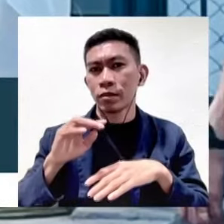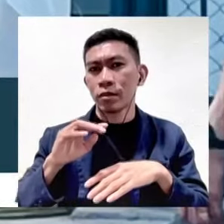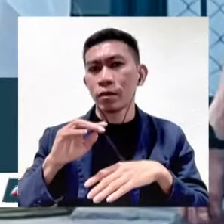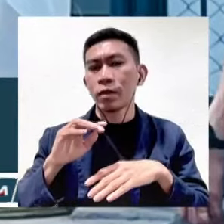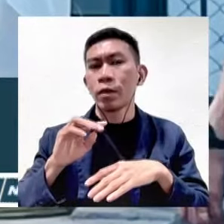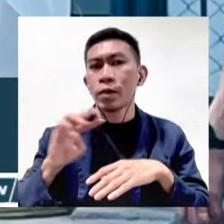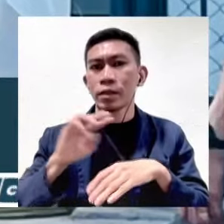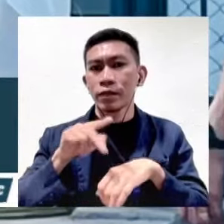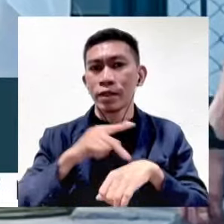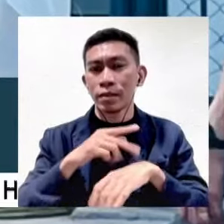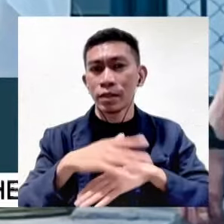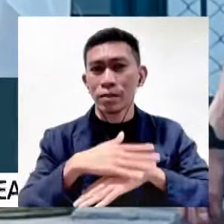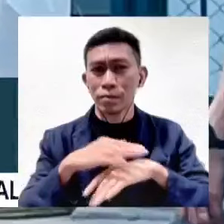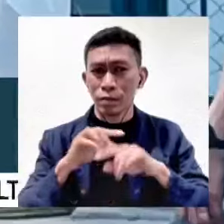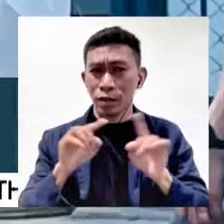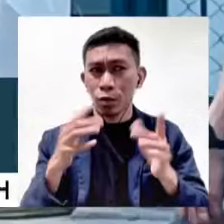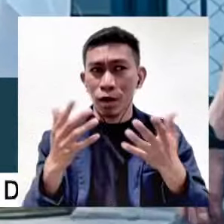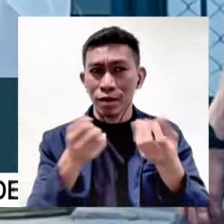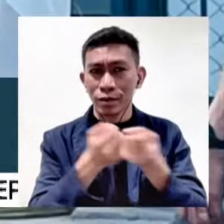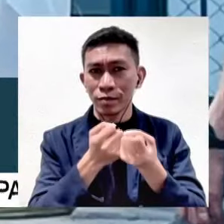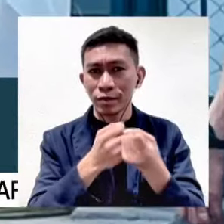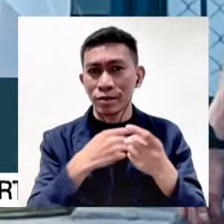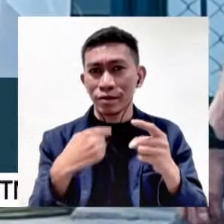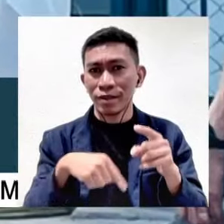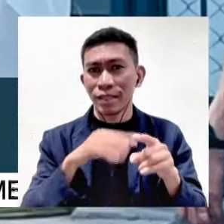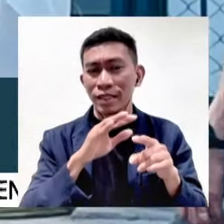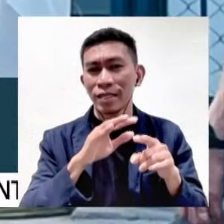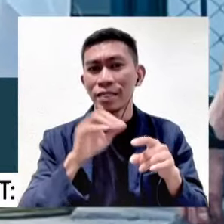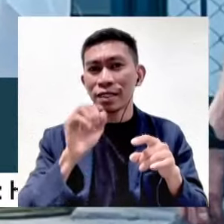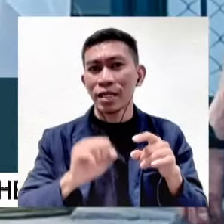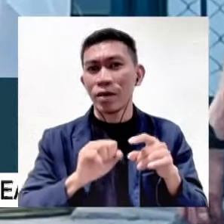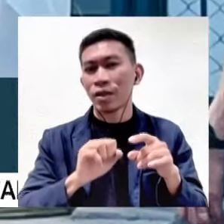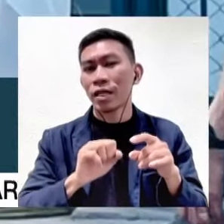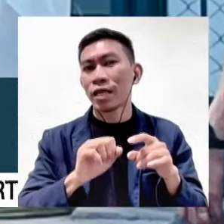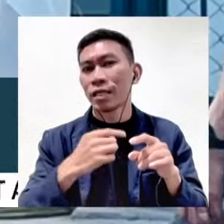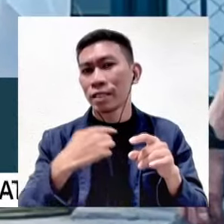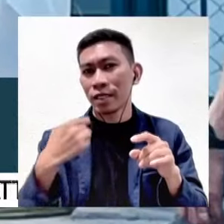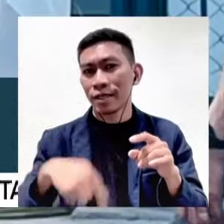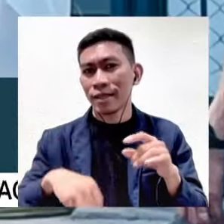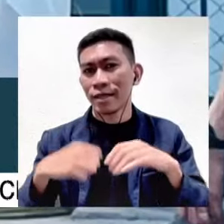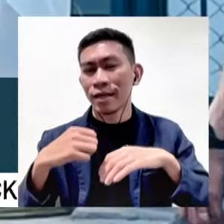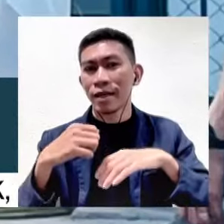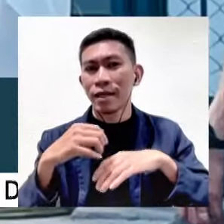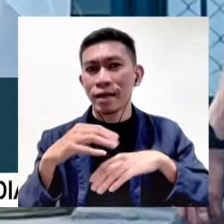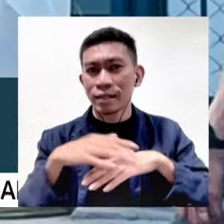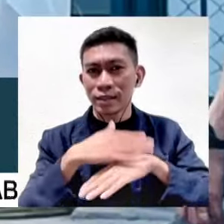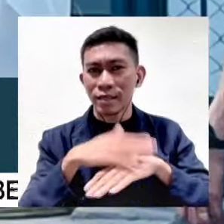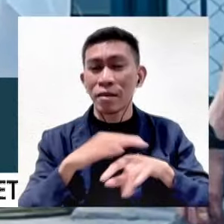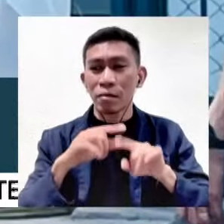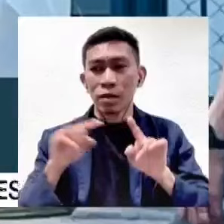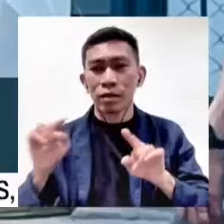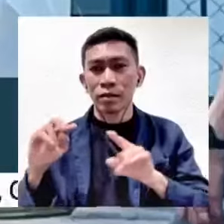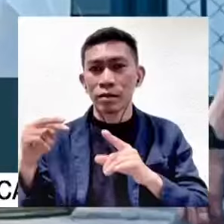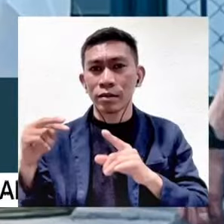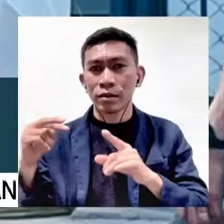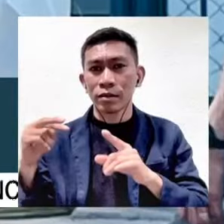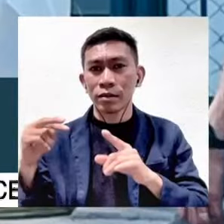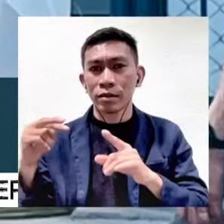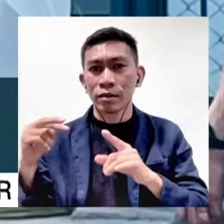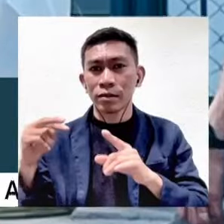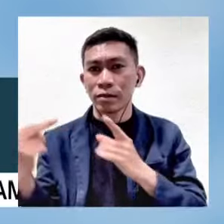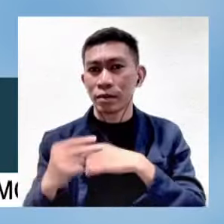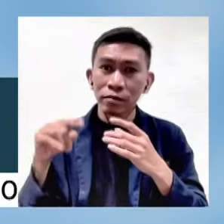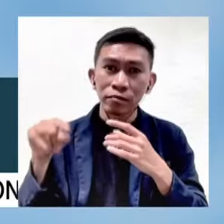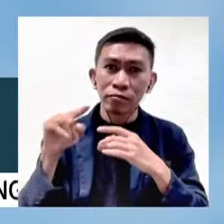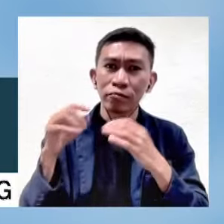claims in nearly the entirety of the South China Sea. He added that for the Philippine side, many countries, meanwhile, support